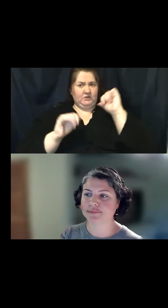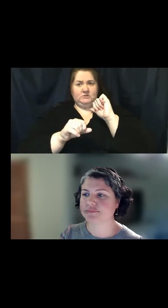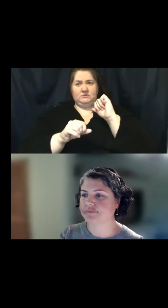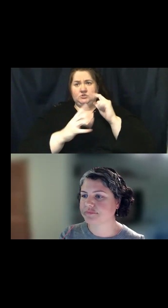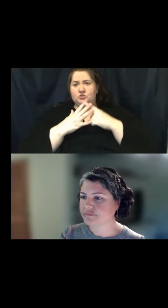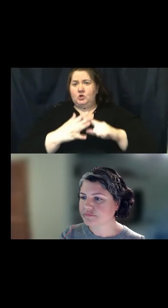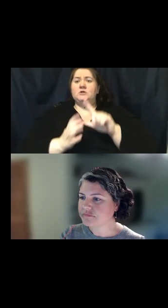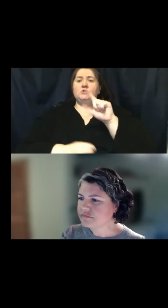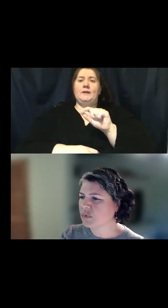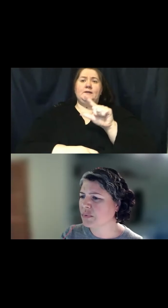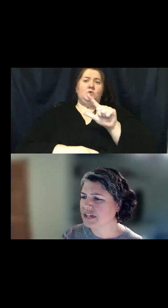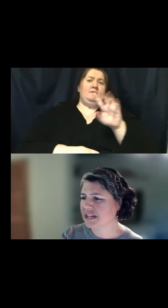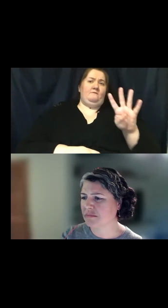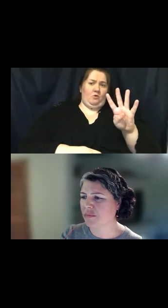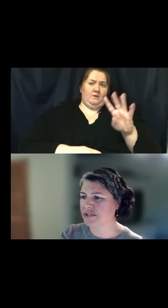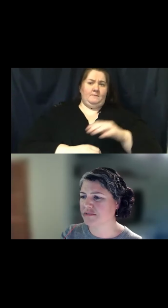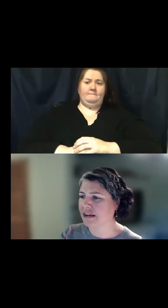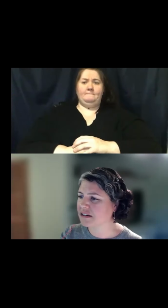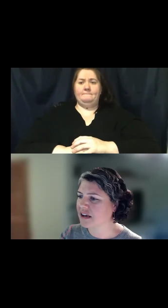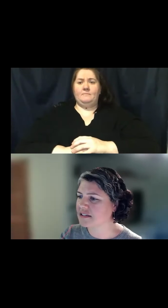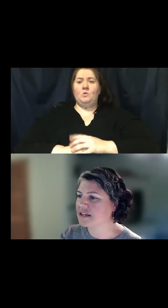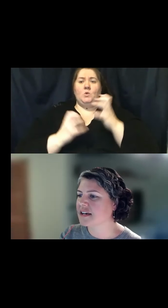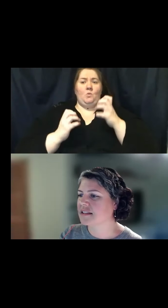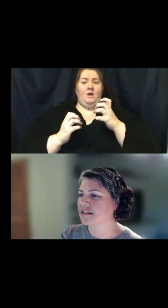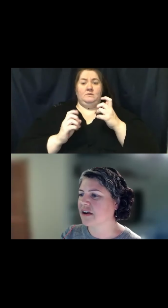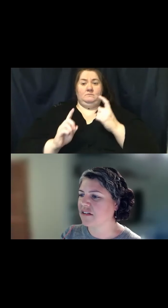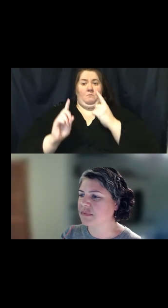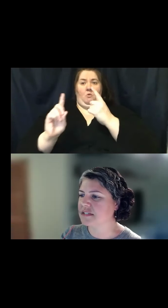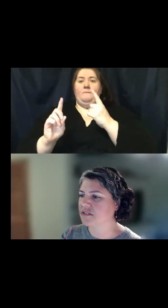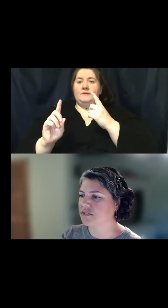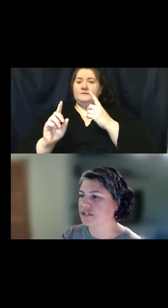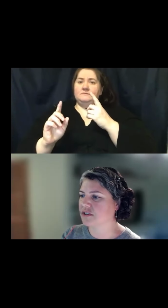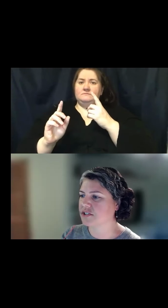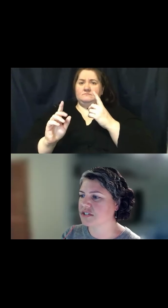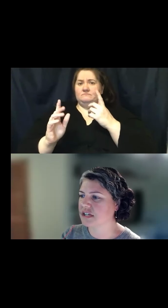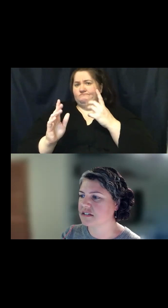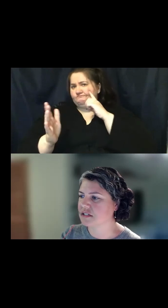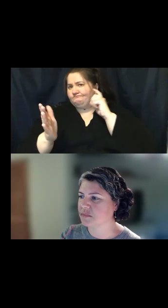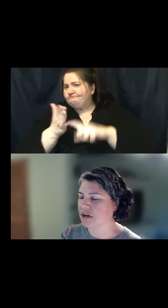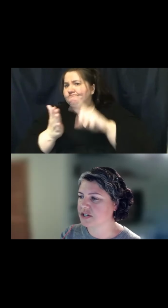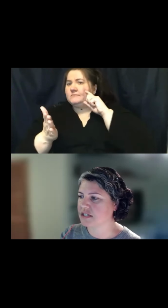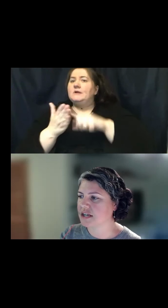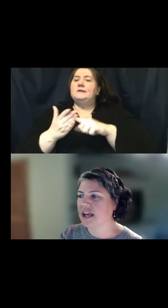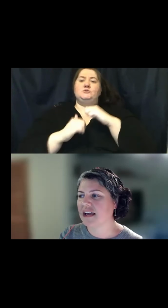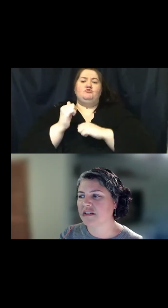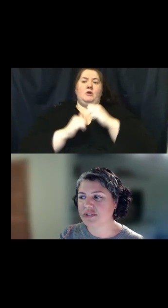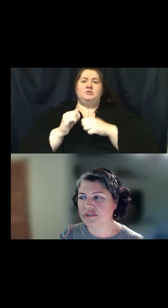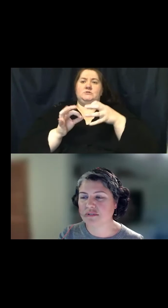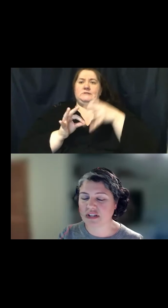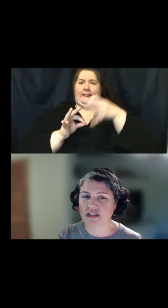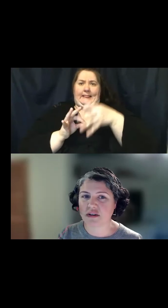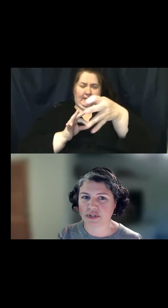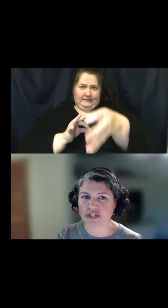2024. We want to take a moment to recognize that there have been several construction delays on this project, and that we